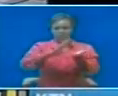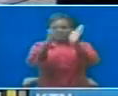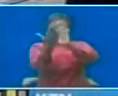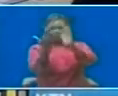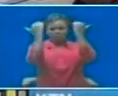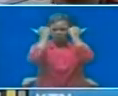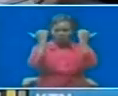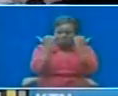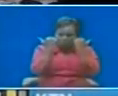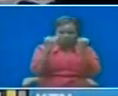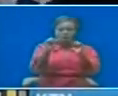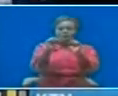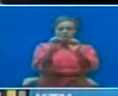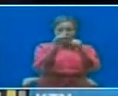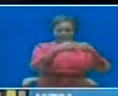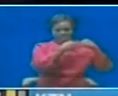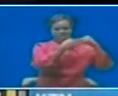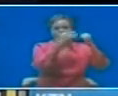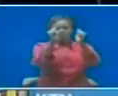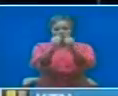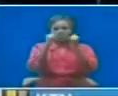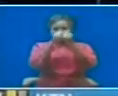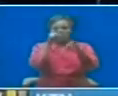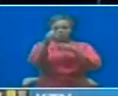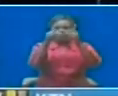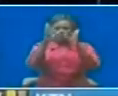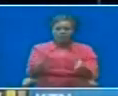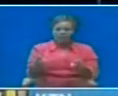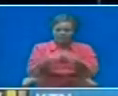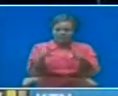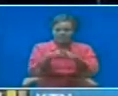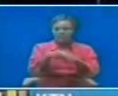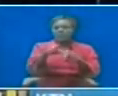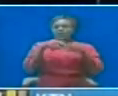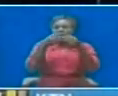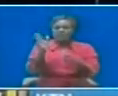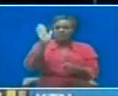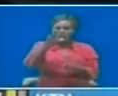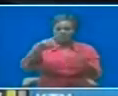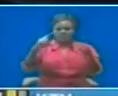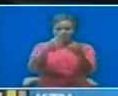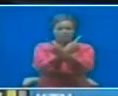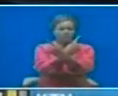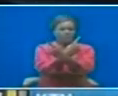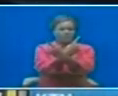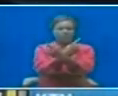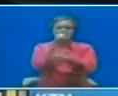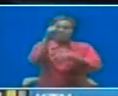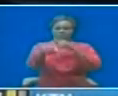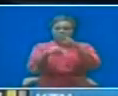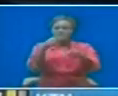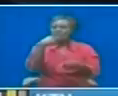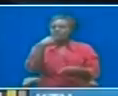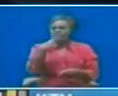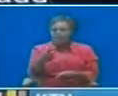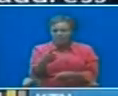conference scheduled for October 8th. Prosecution uncharacteristically responded with indifference. The prosecution,